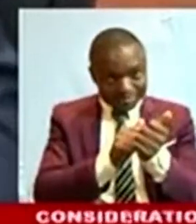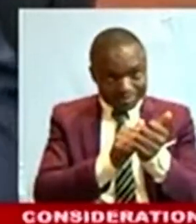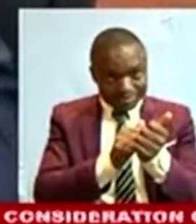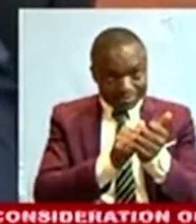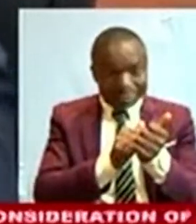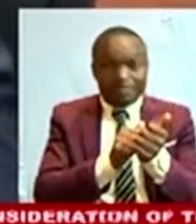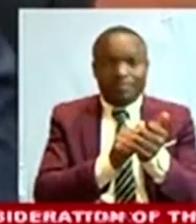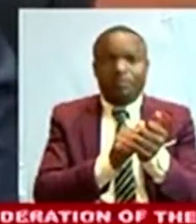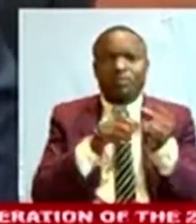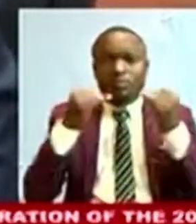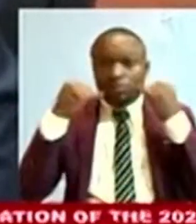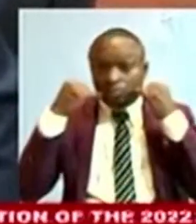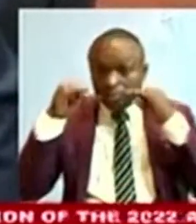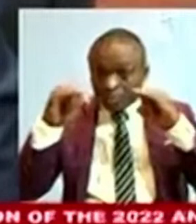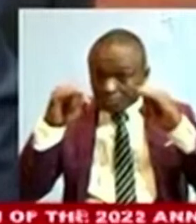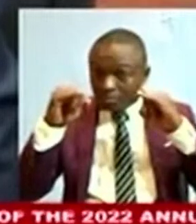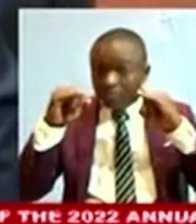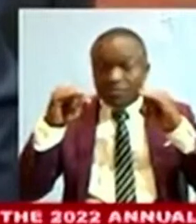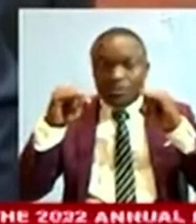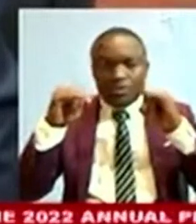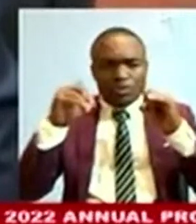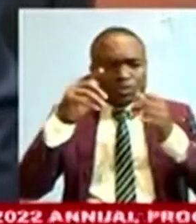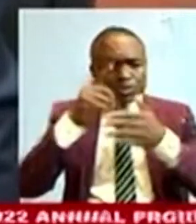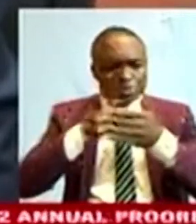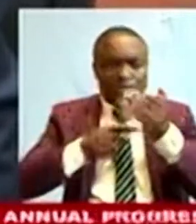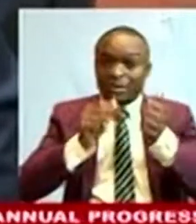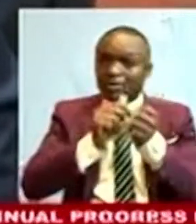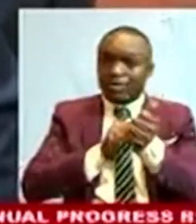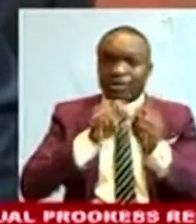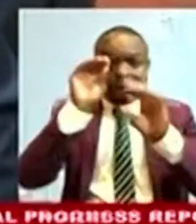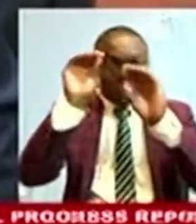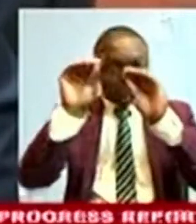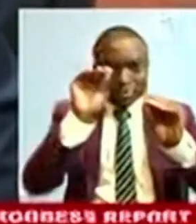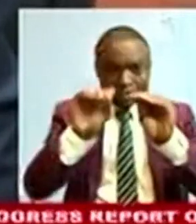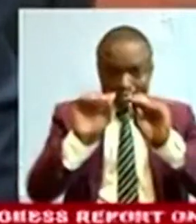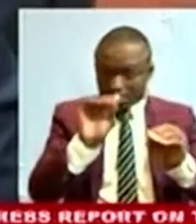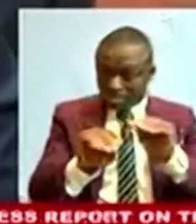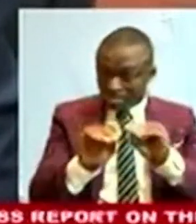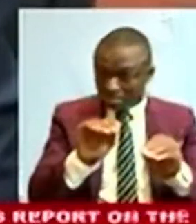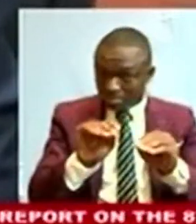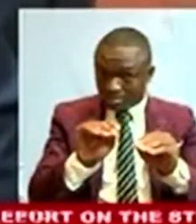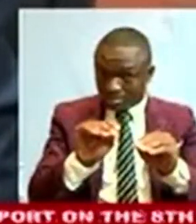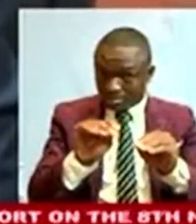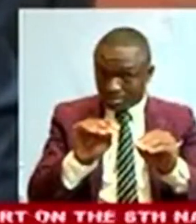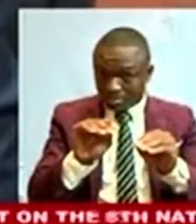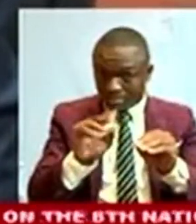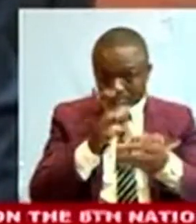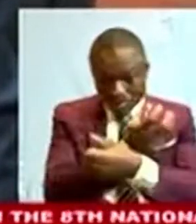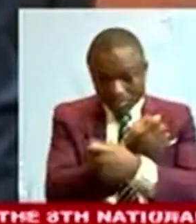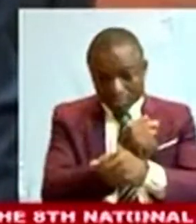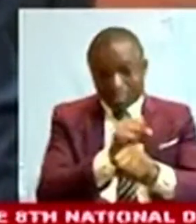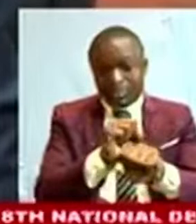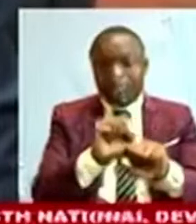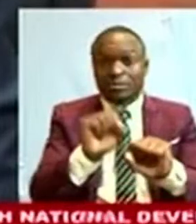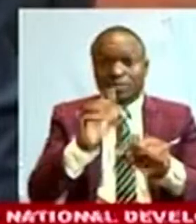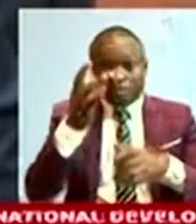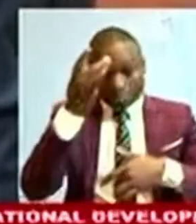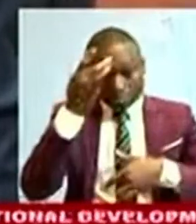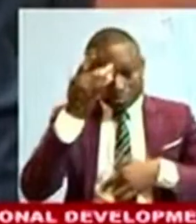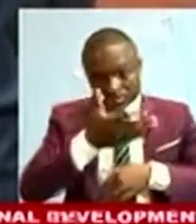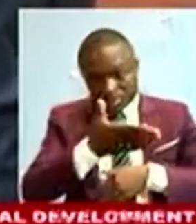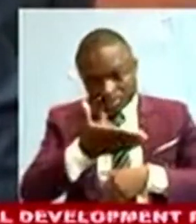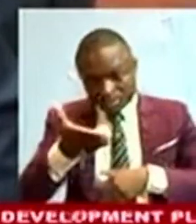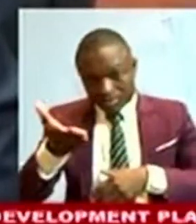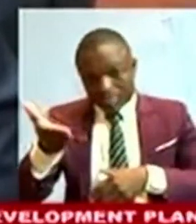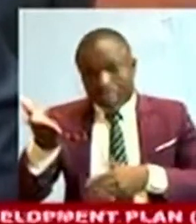notification. How about treatment outcomes to especially establish the cure rate, so that we know that these people are